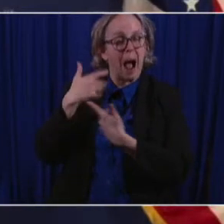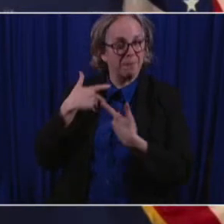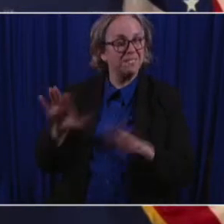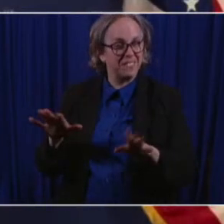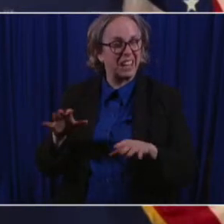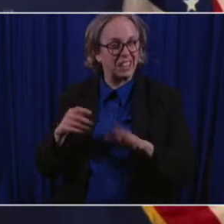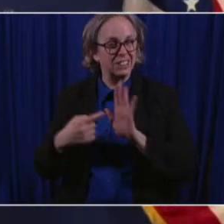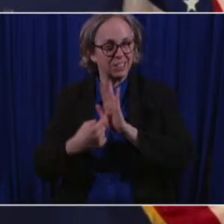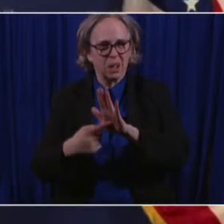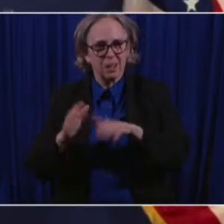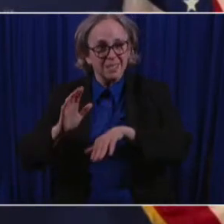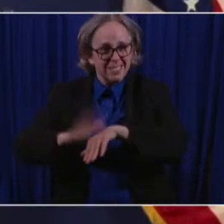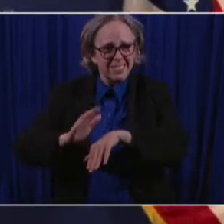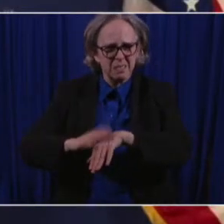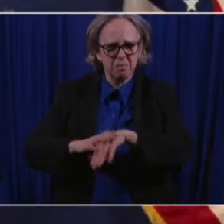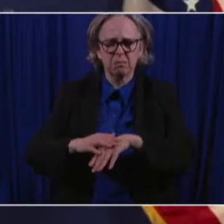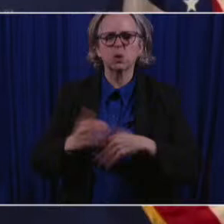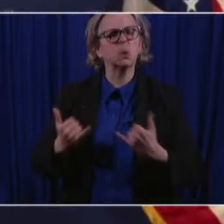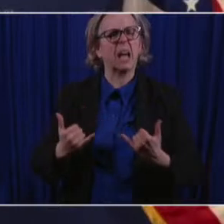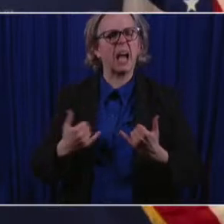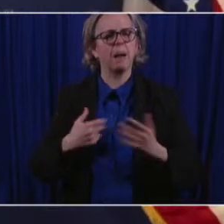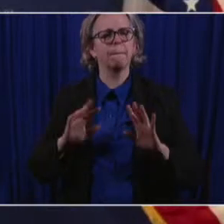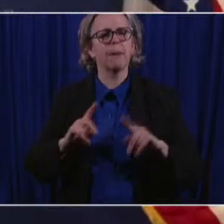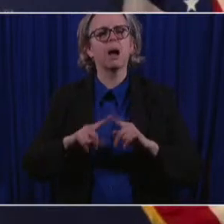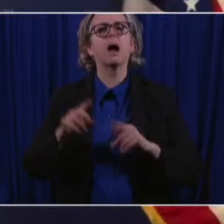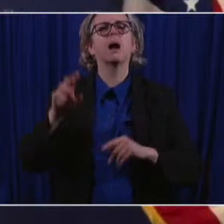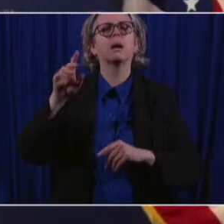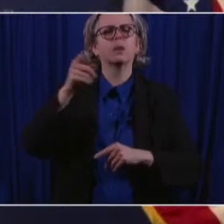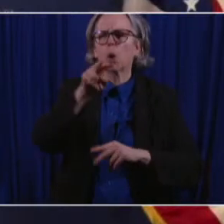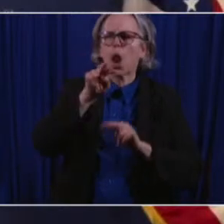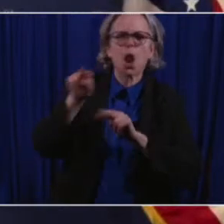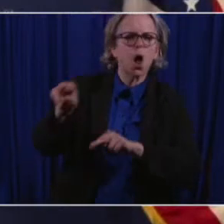look at. The big change this week was Franklin County.